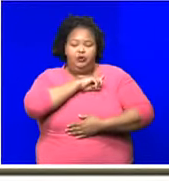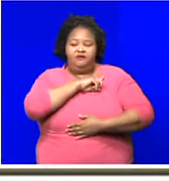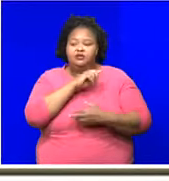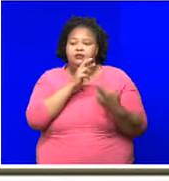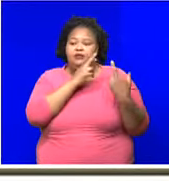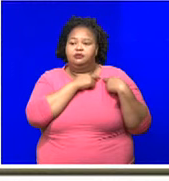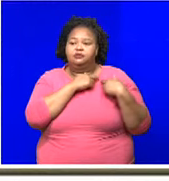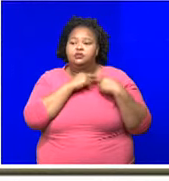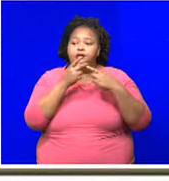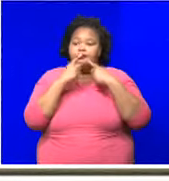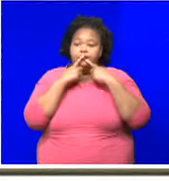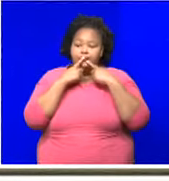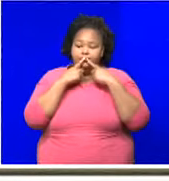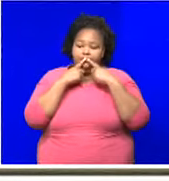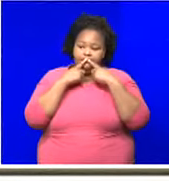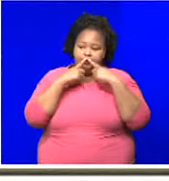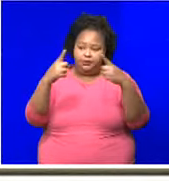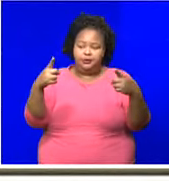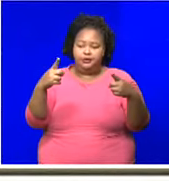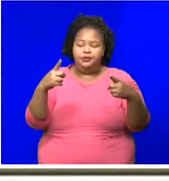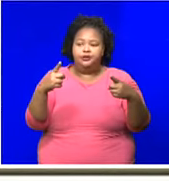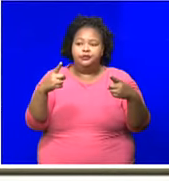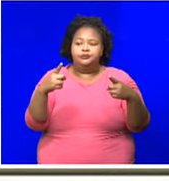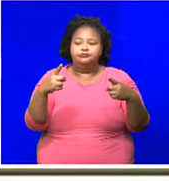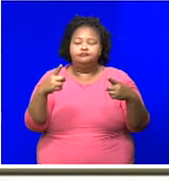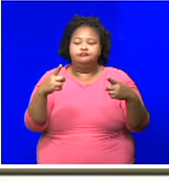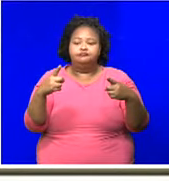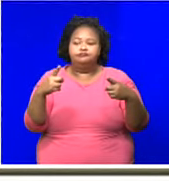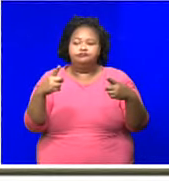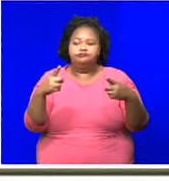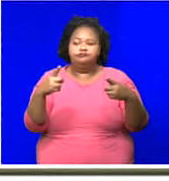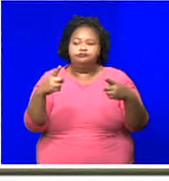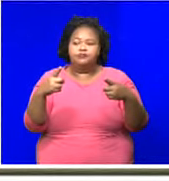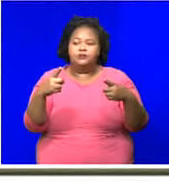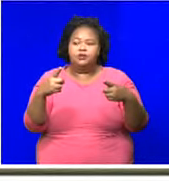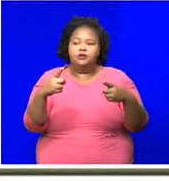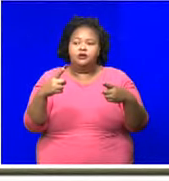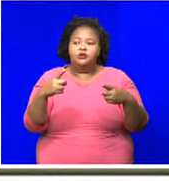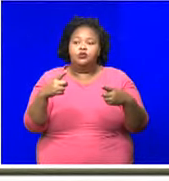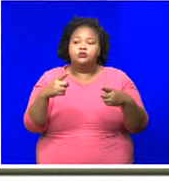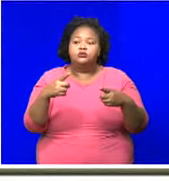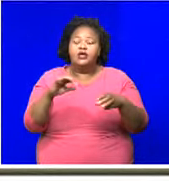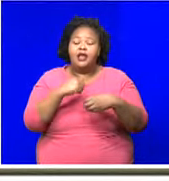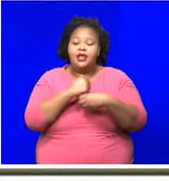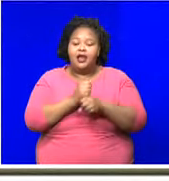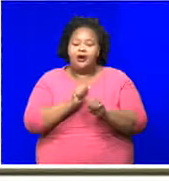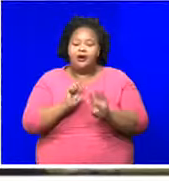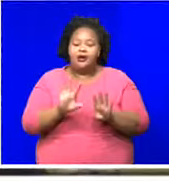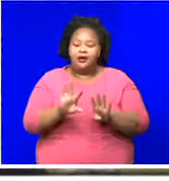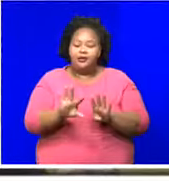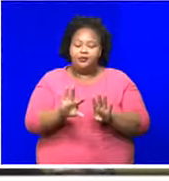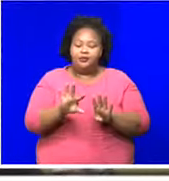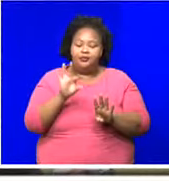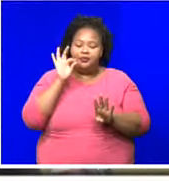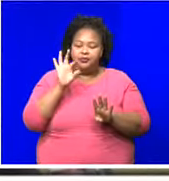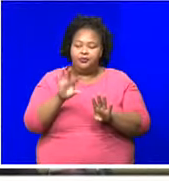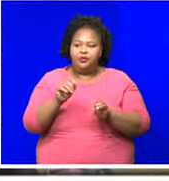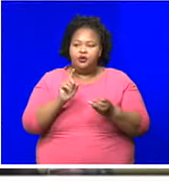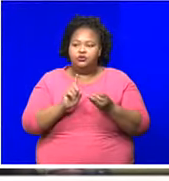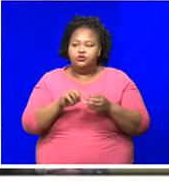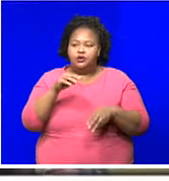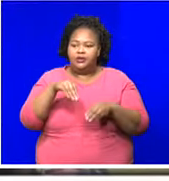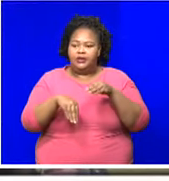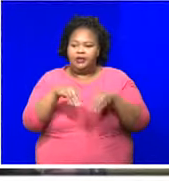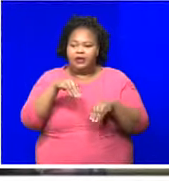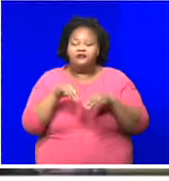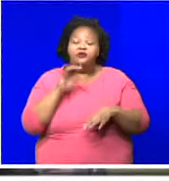lapho bongosi kuthi lilanga lenqoma nelekhetha